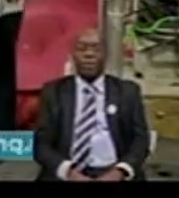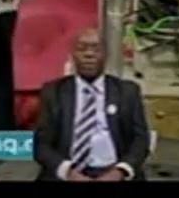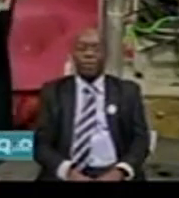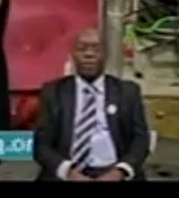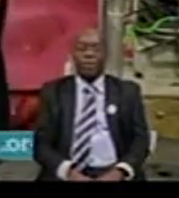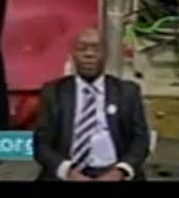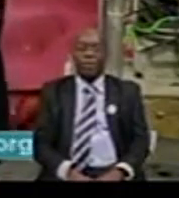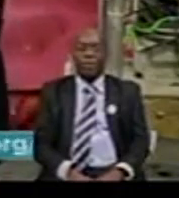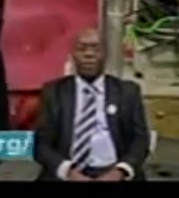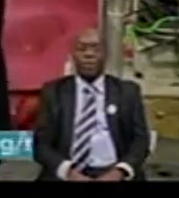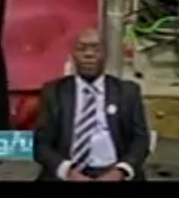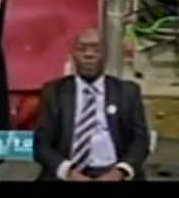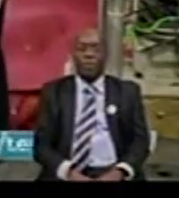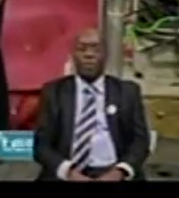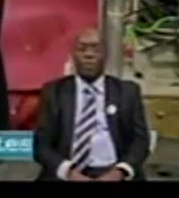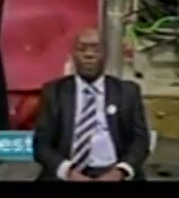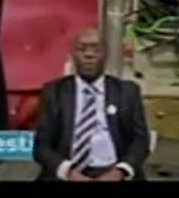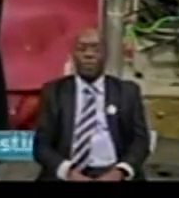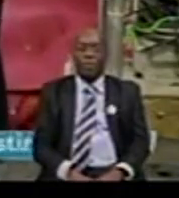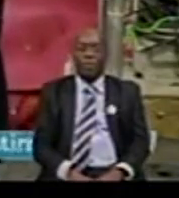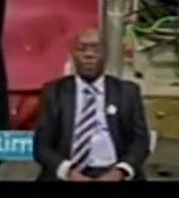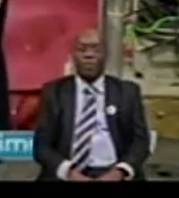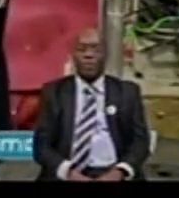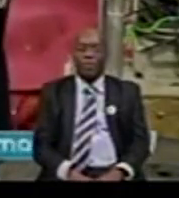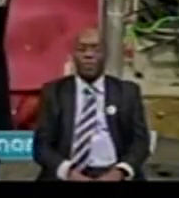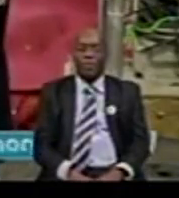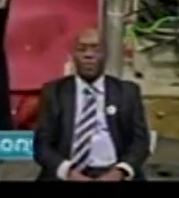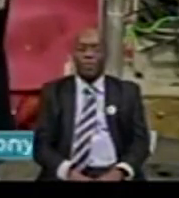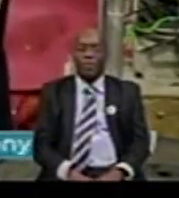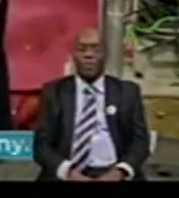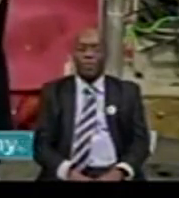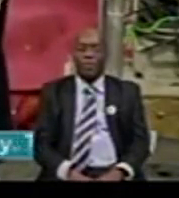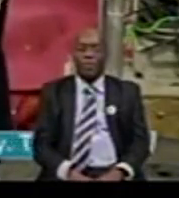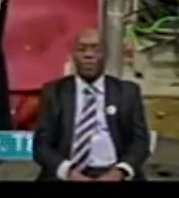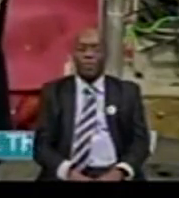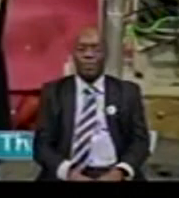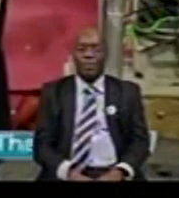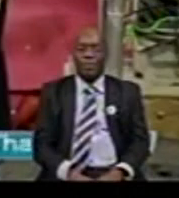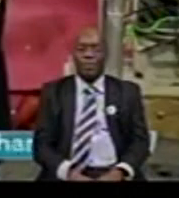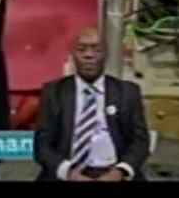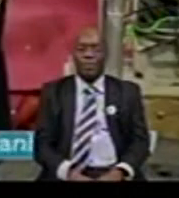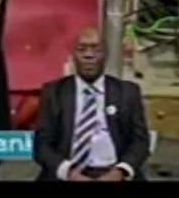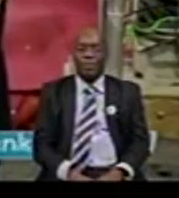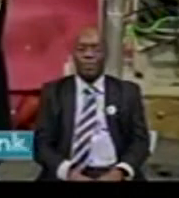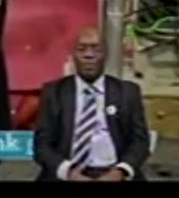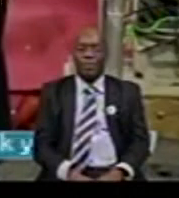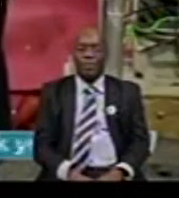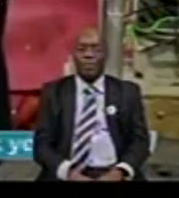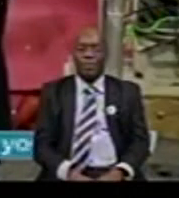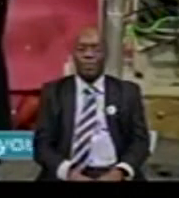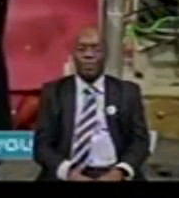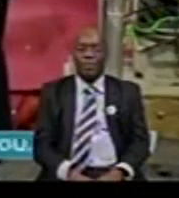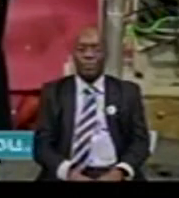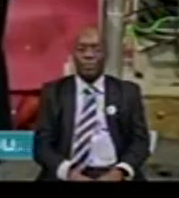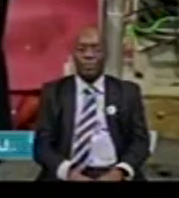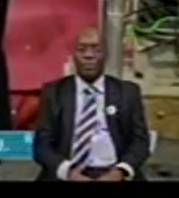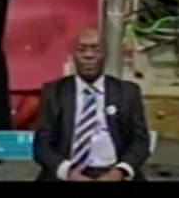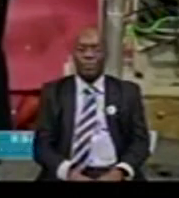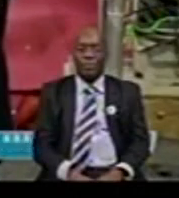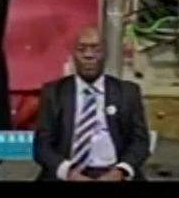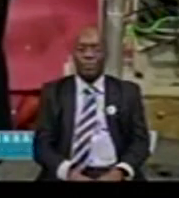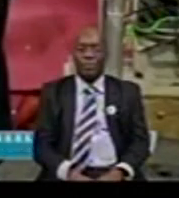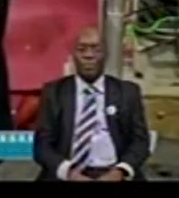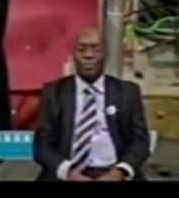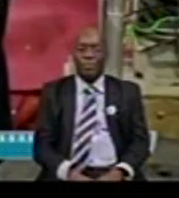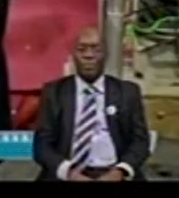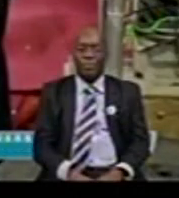now. But by the grace of God, after the prayer of the servant of God, he also laid his hand on that foot. By the